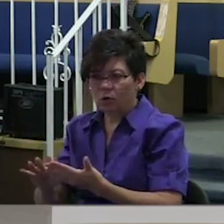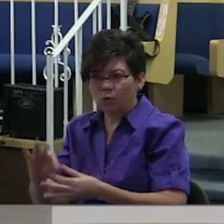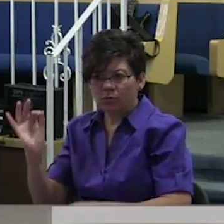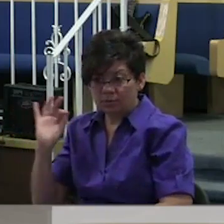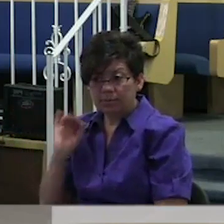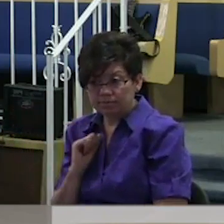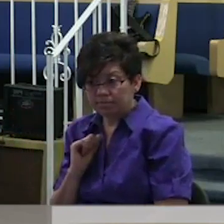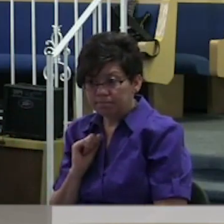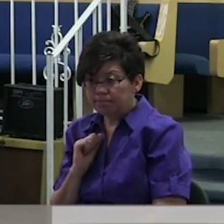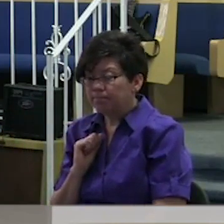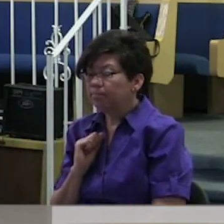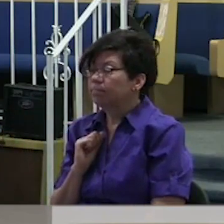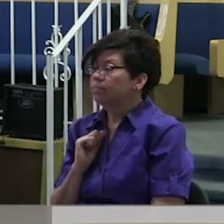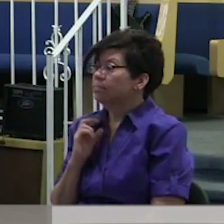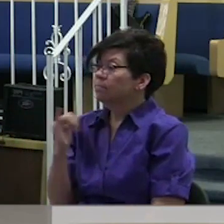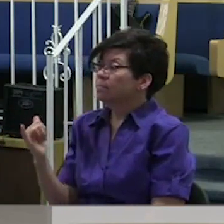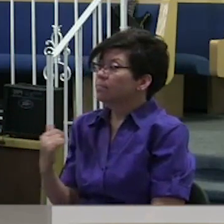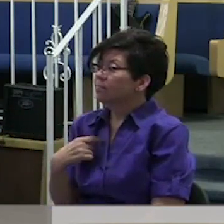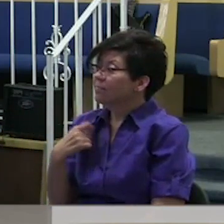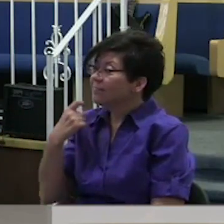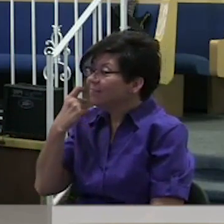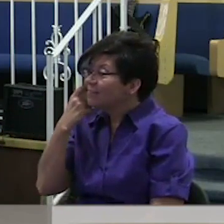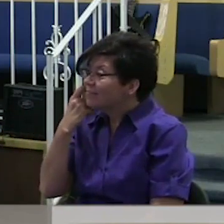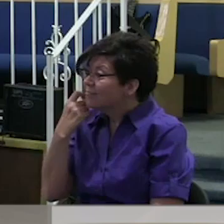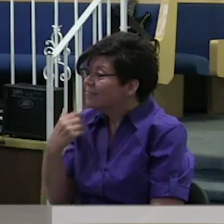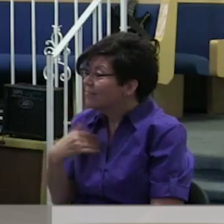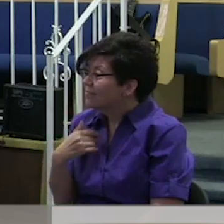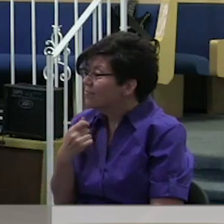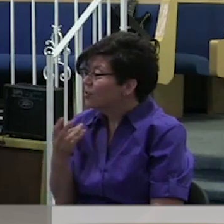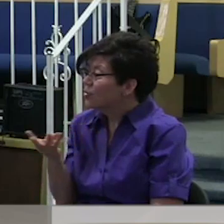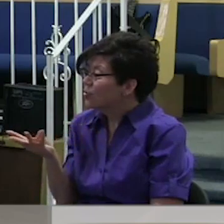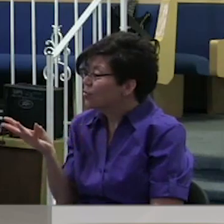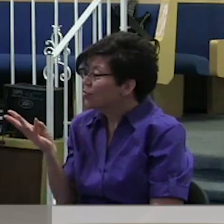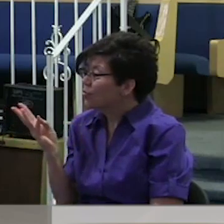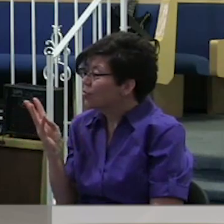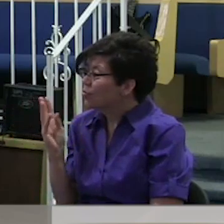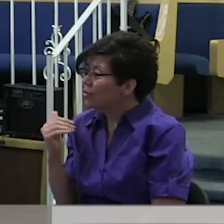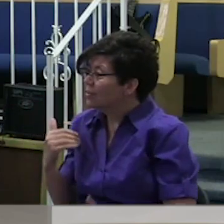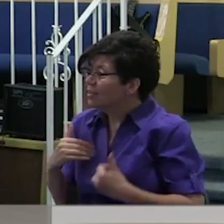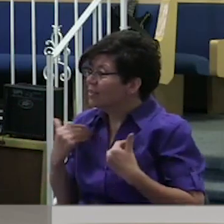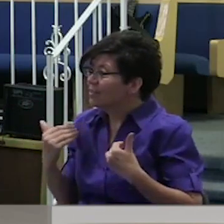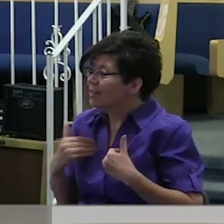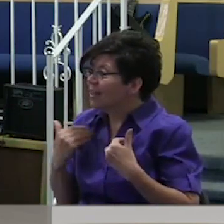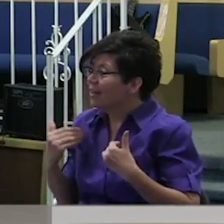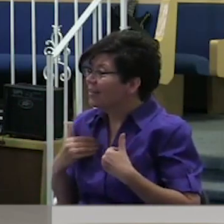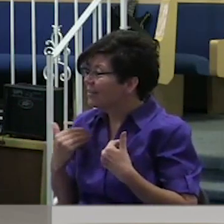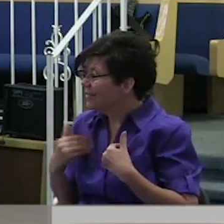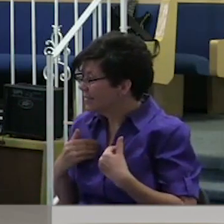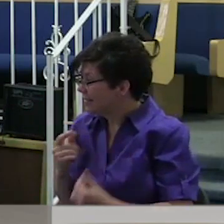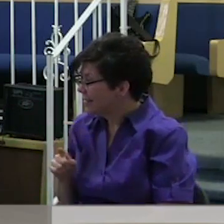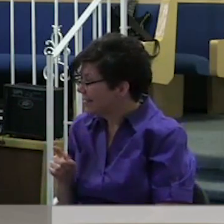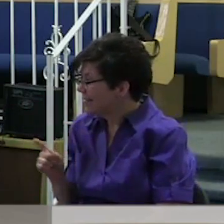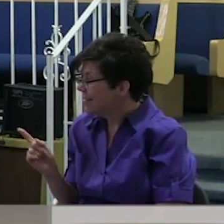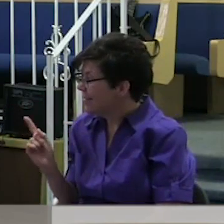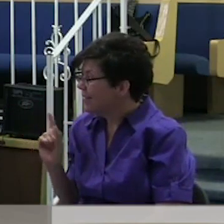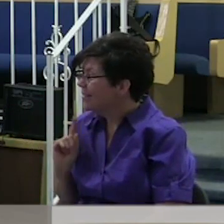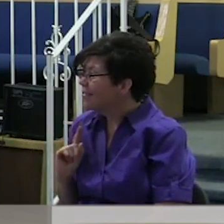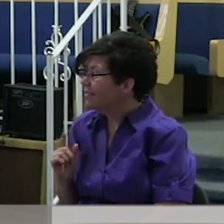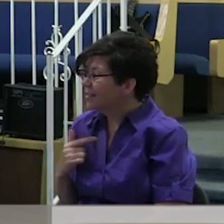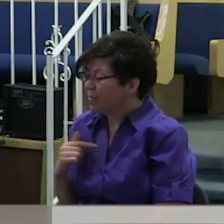Ghost. Now, we've recently had a few young saints that